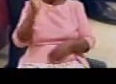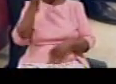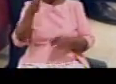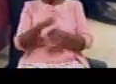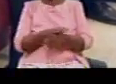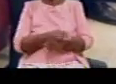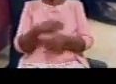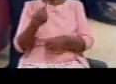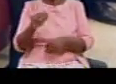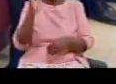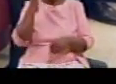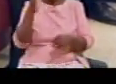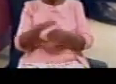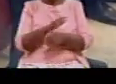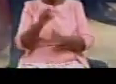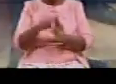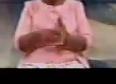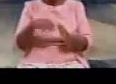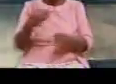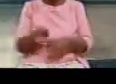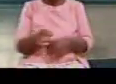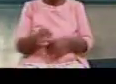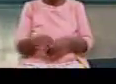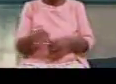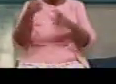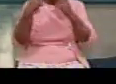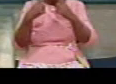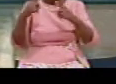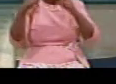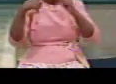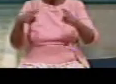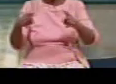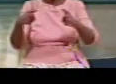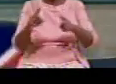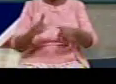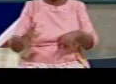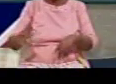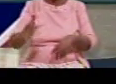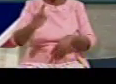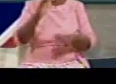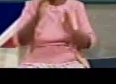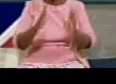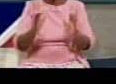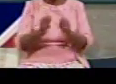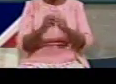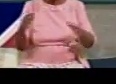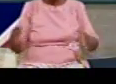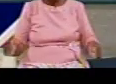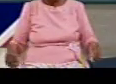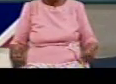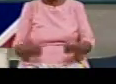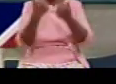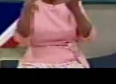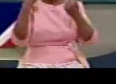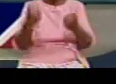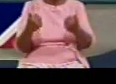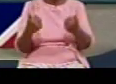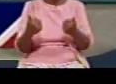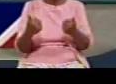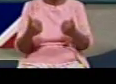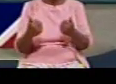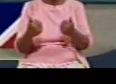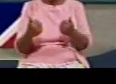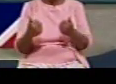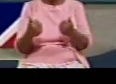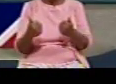zestful sowers without conflict or contention. Zestful, excited